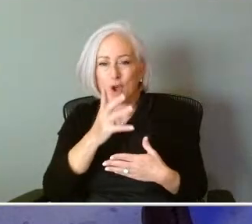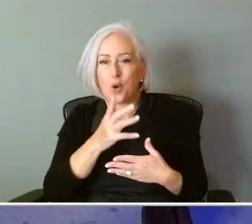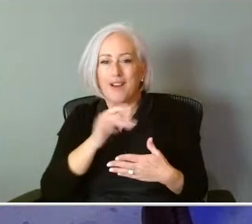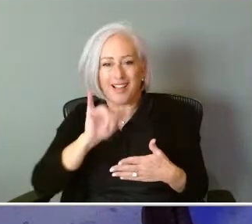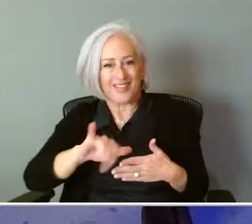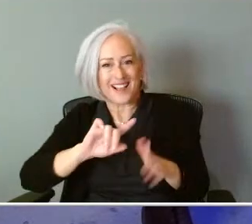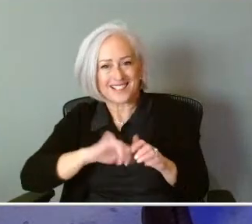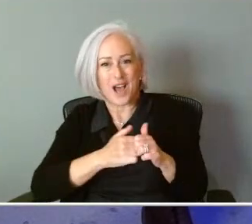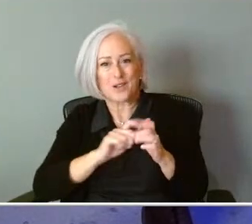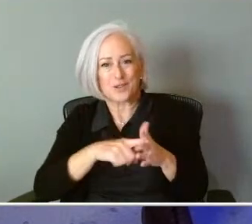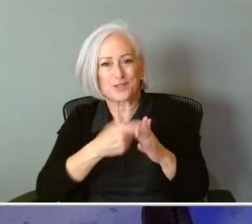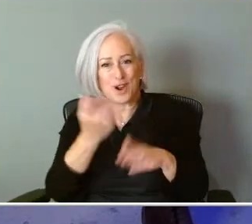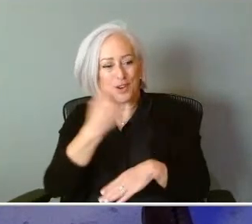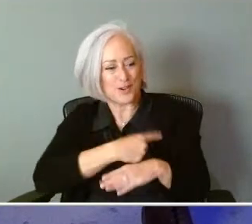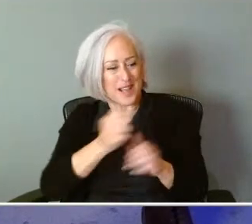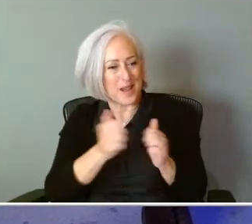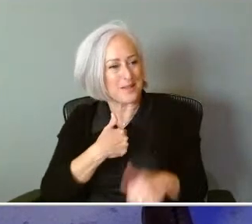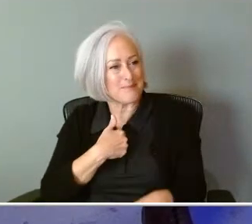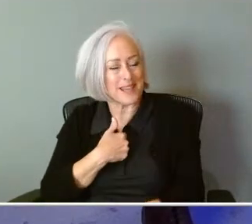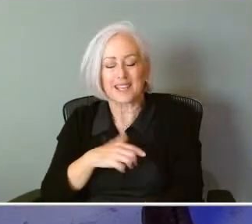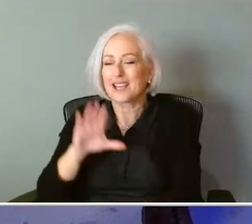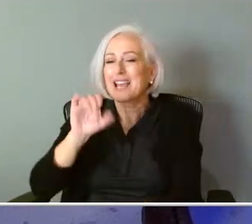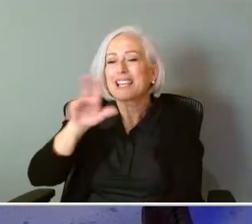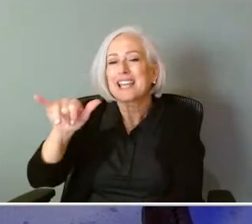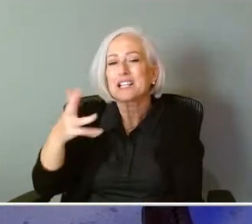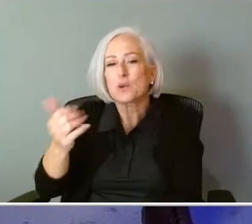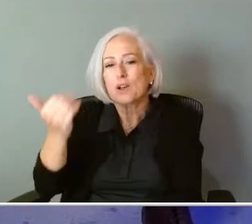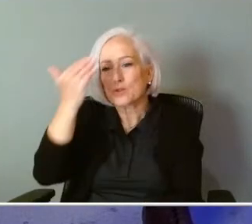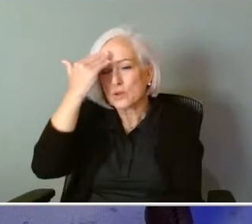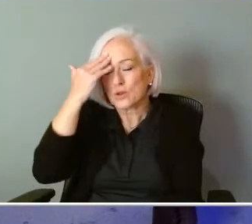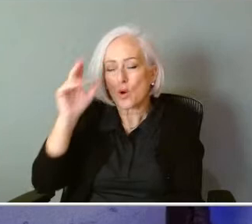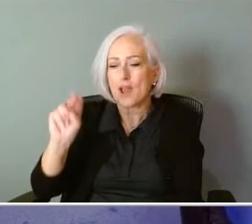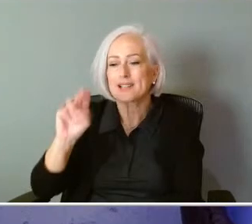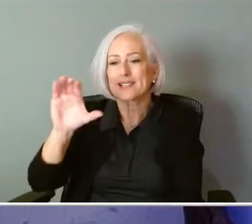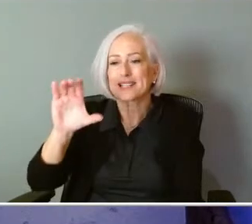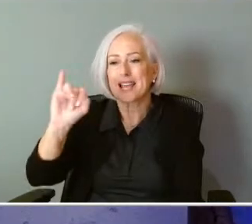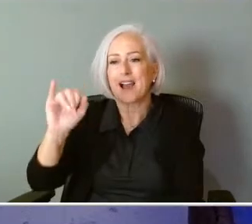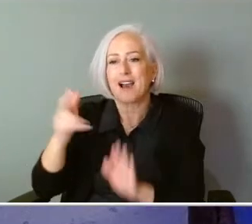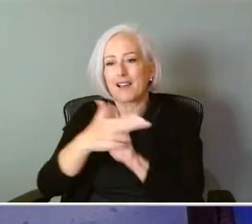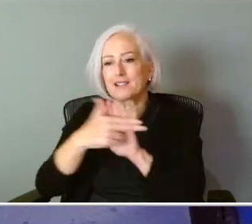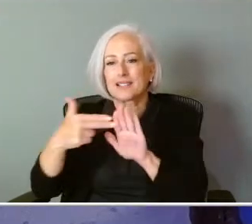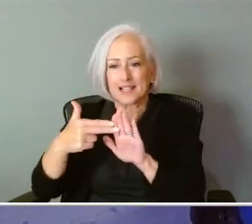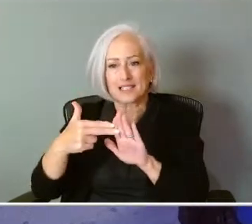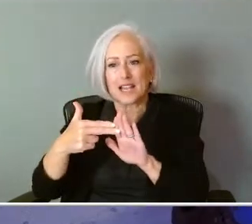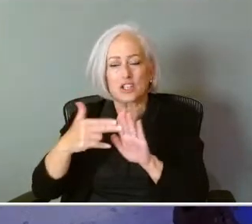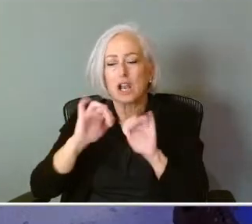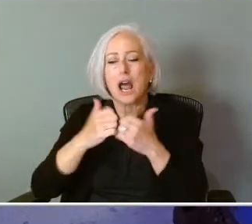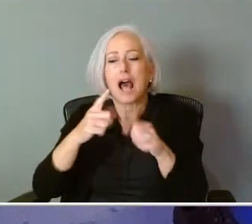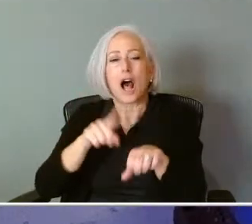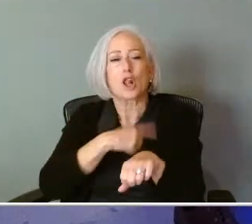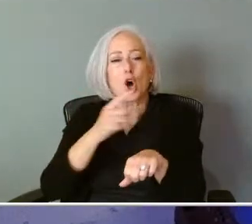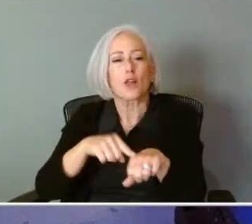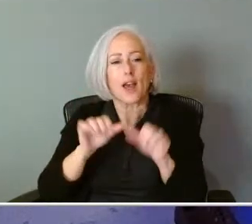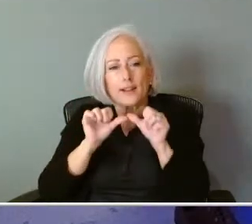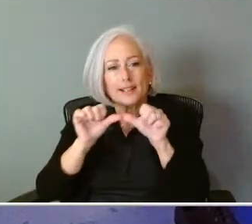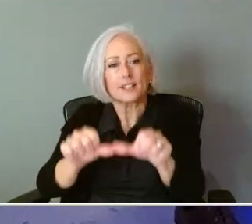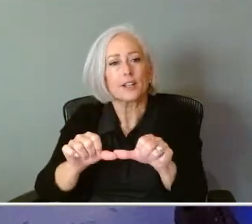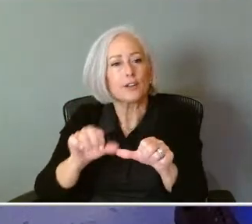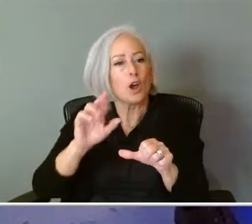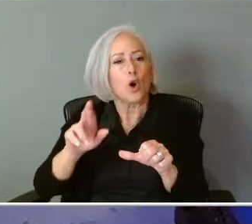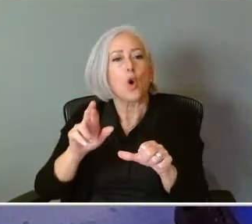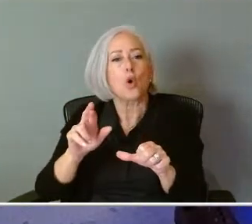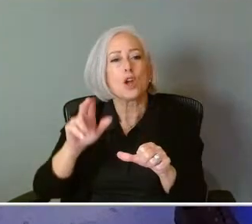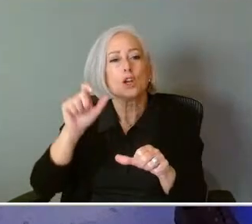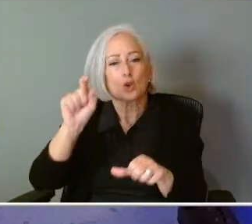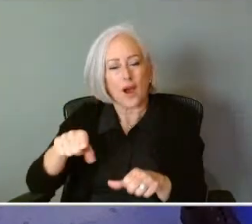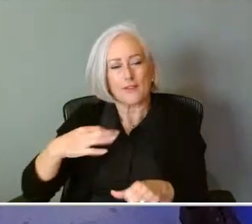me. Casey wants to know, how long does NCI designation stay, Dr. Jensen? Is this something you have to keep resubmitting for? How do you keep